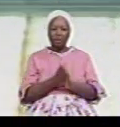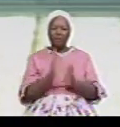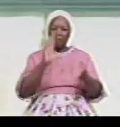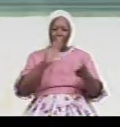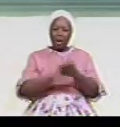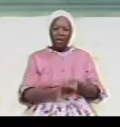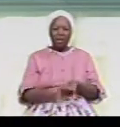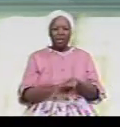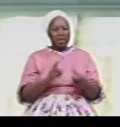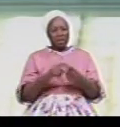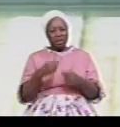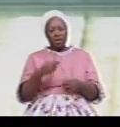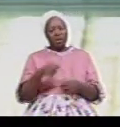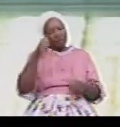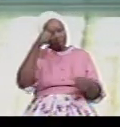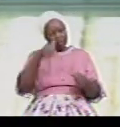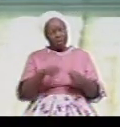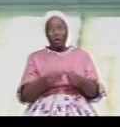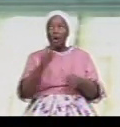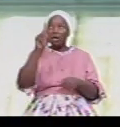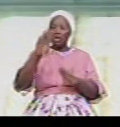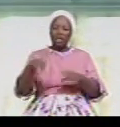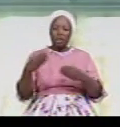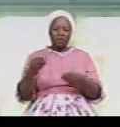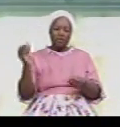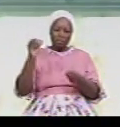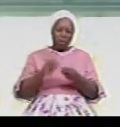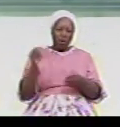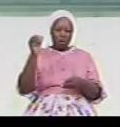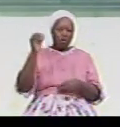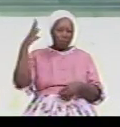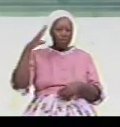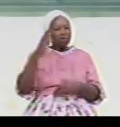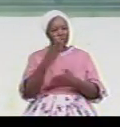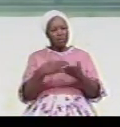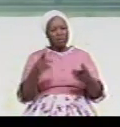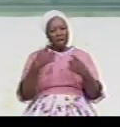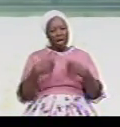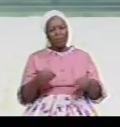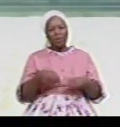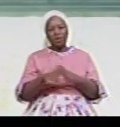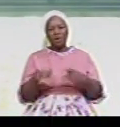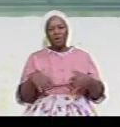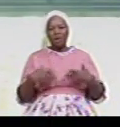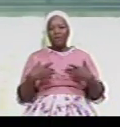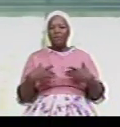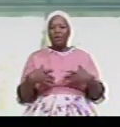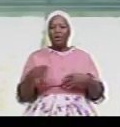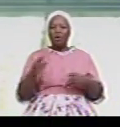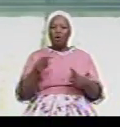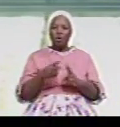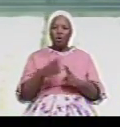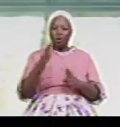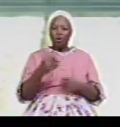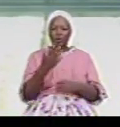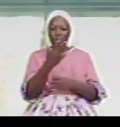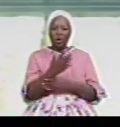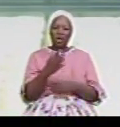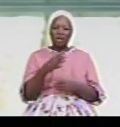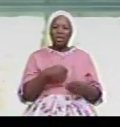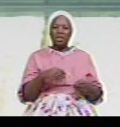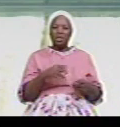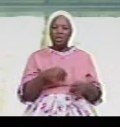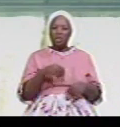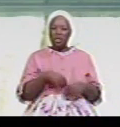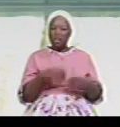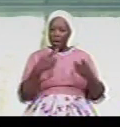remember, he gave us more grace. Some things happened in your life, or you heard it happened in the lives